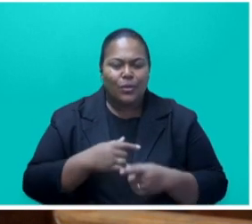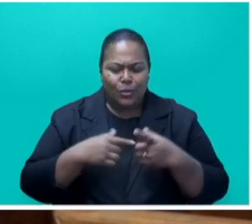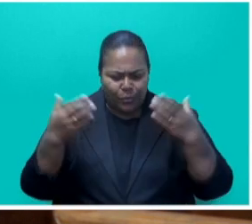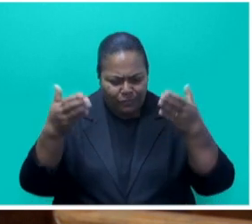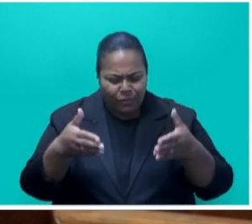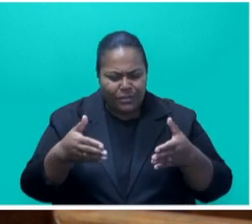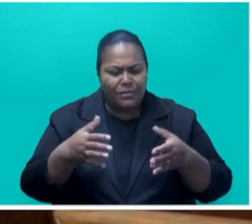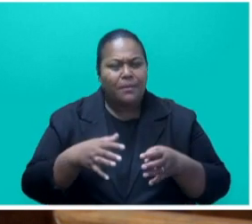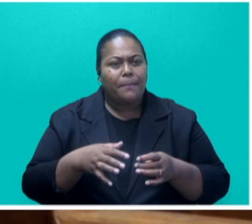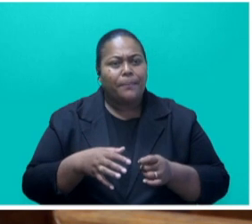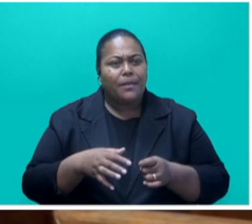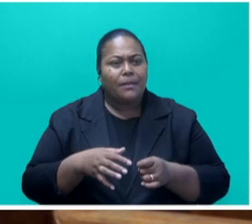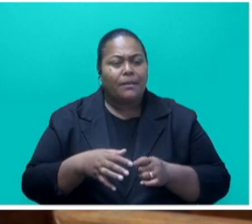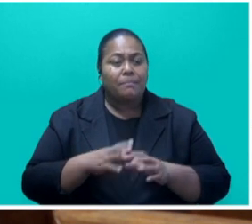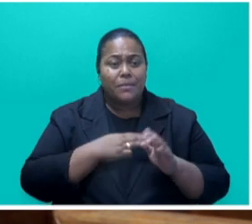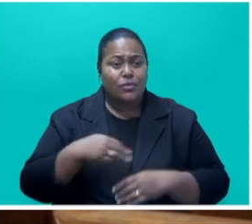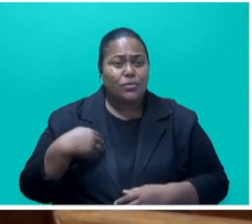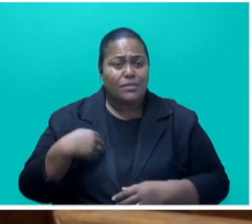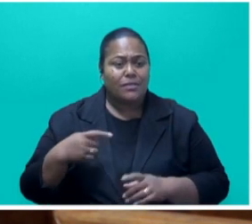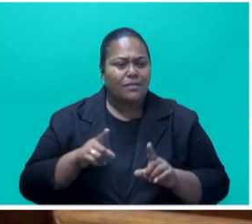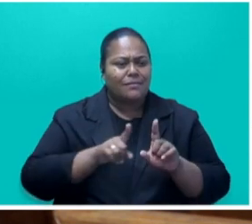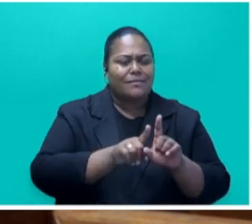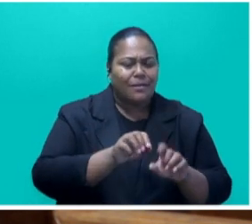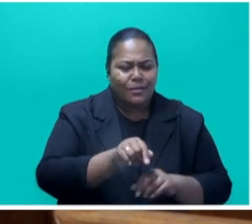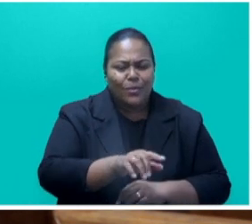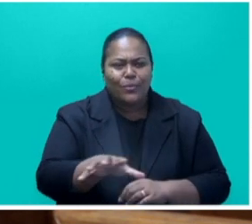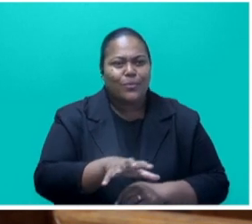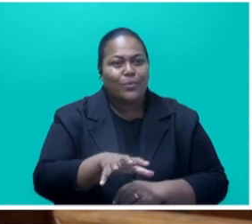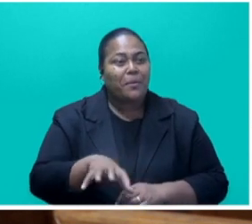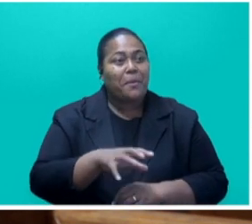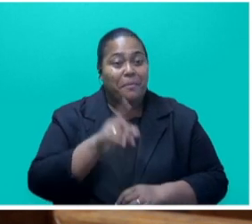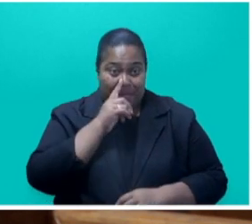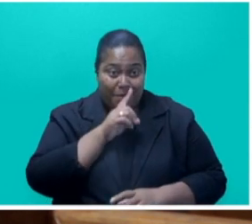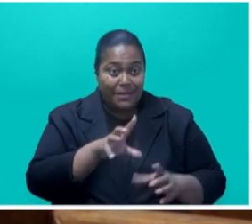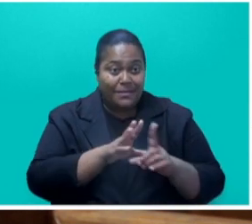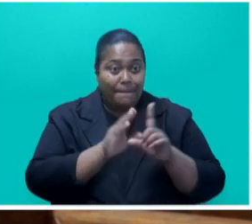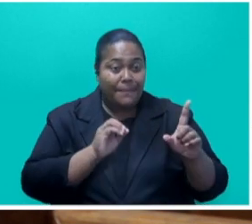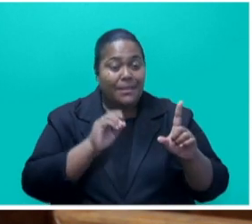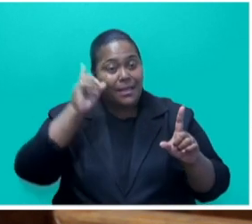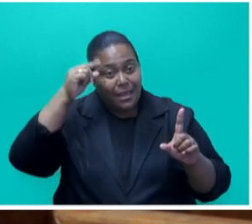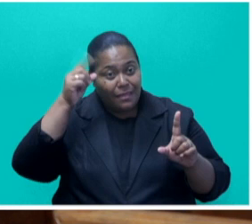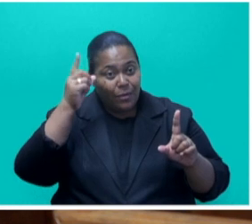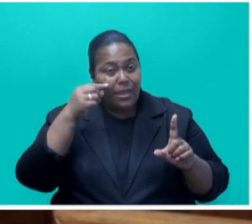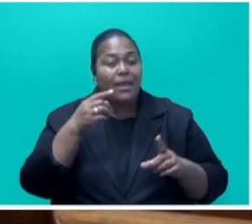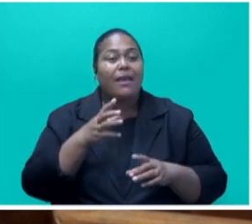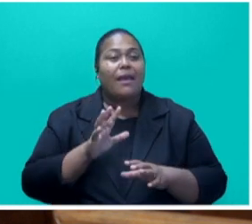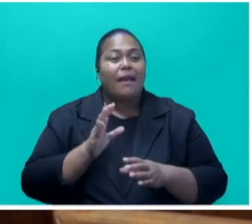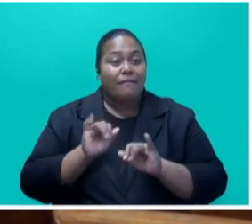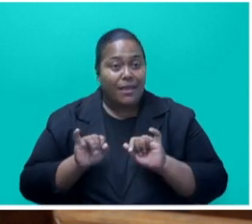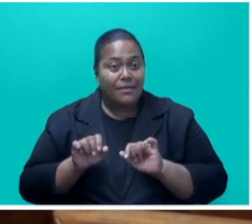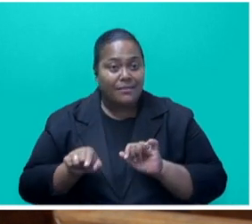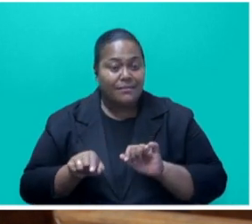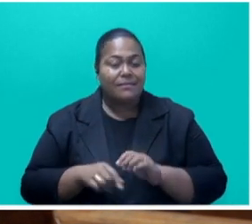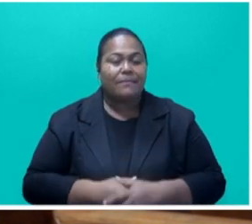the ministries that are very close to our people, particularly the Ministry of Itoke Affairs.